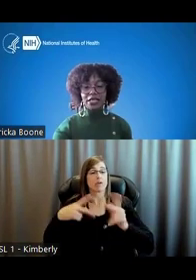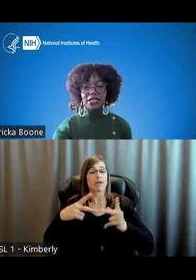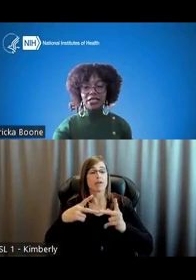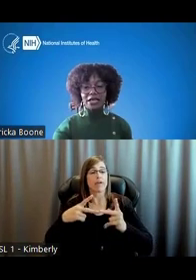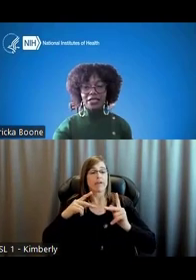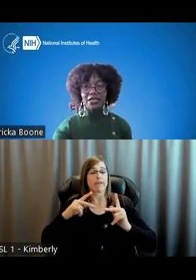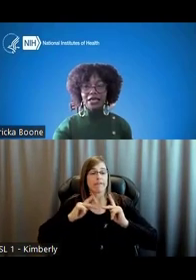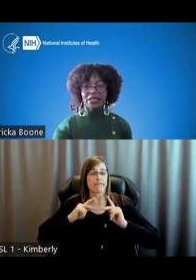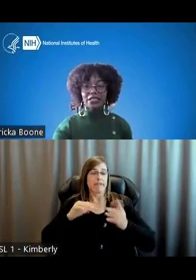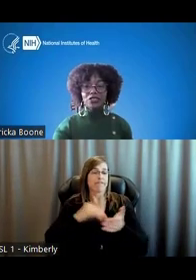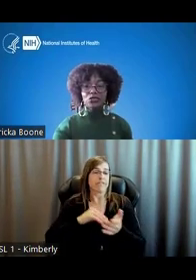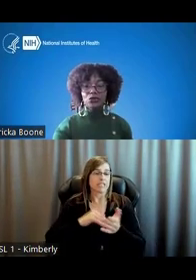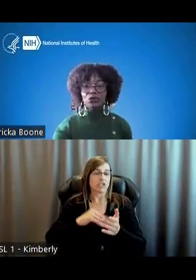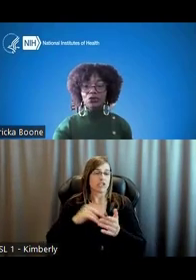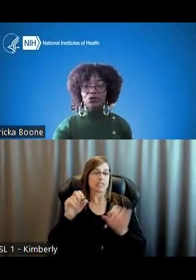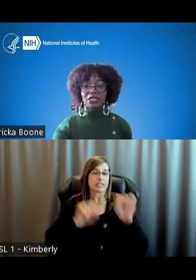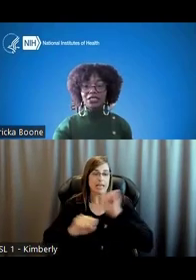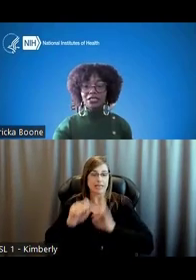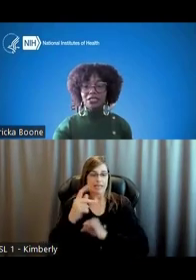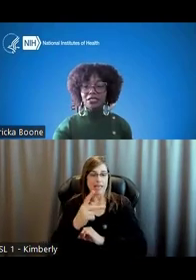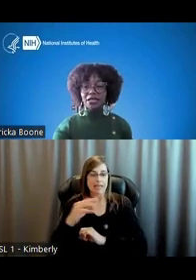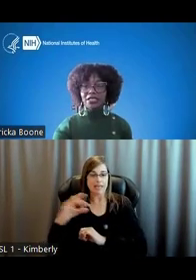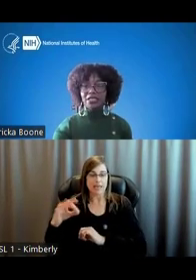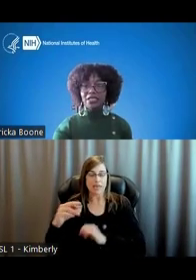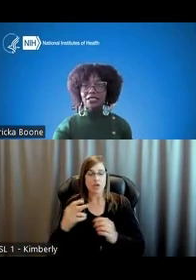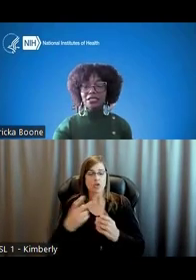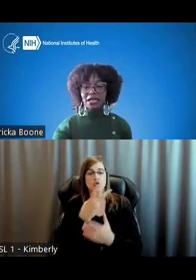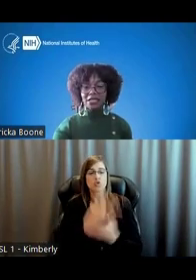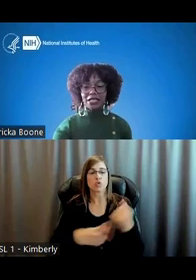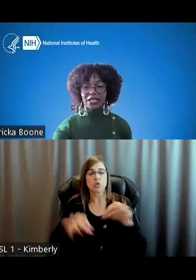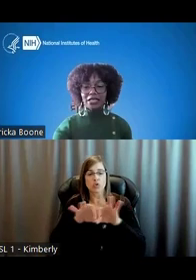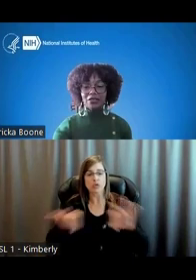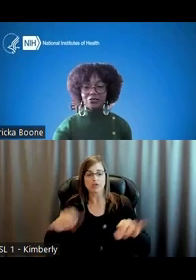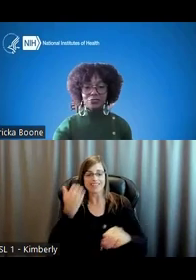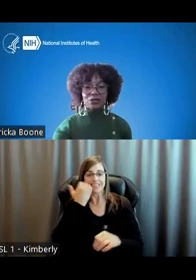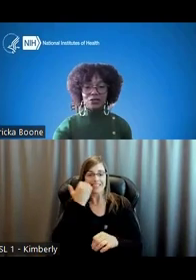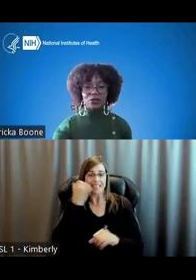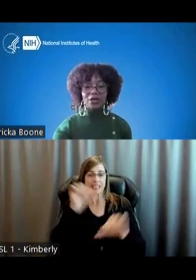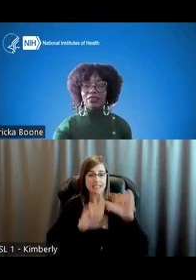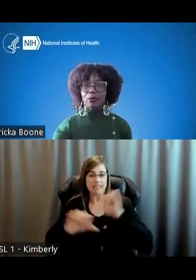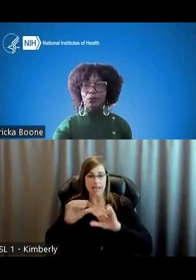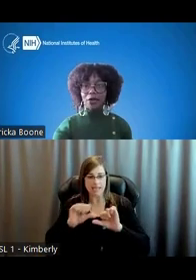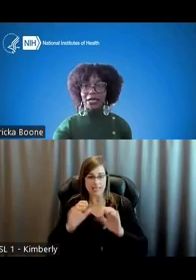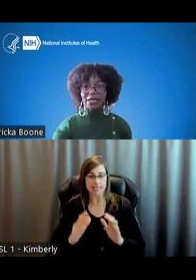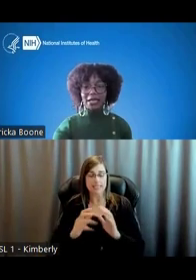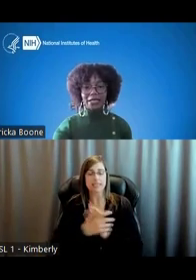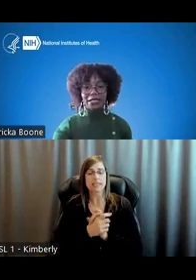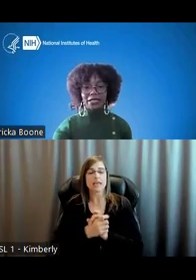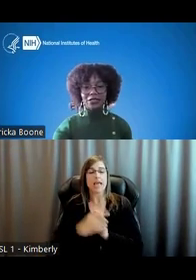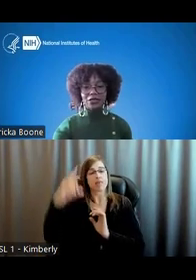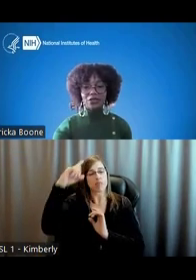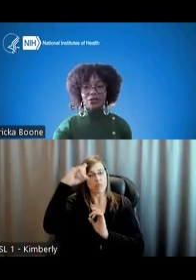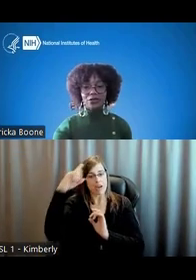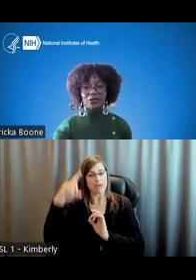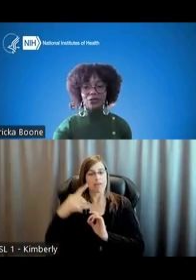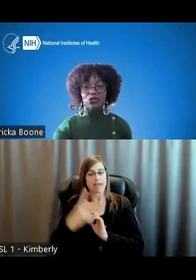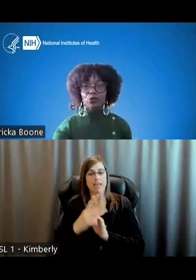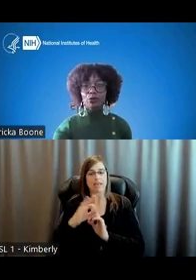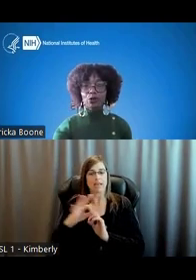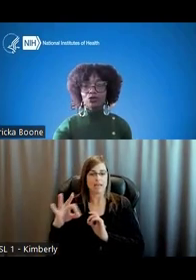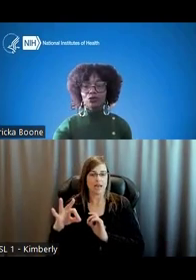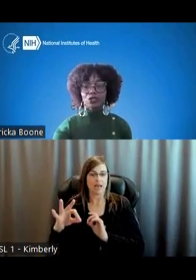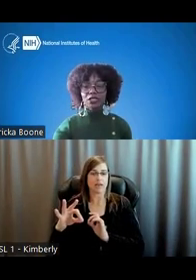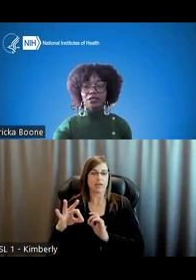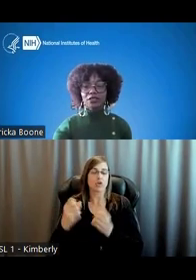scientist K99, the dual degree dentist scientist K99R00, and the brain K99R00